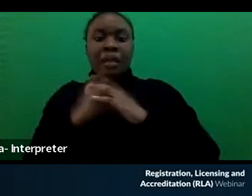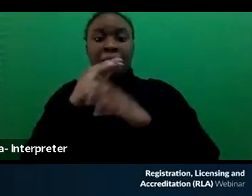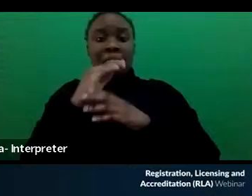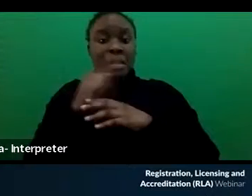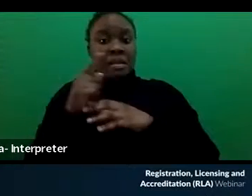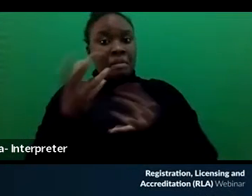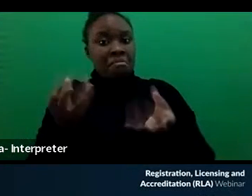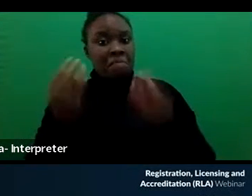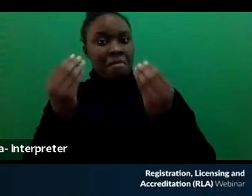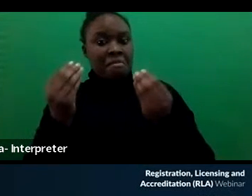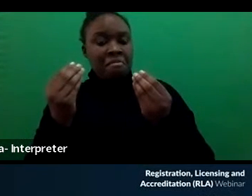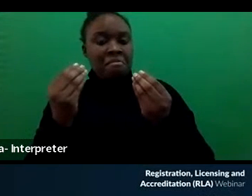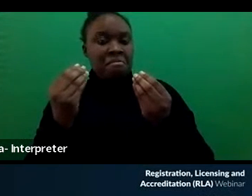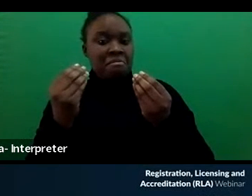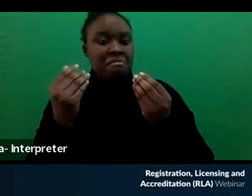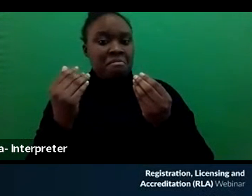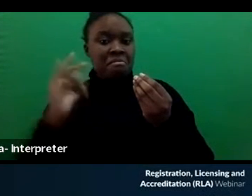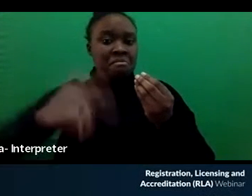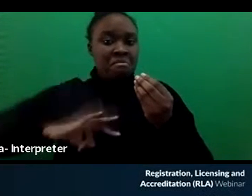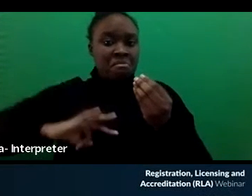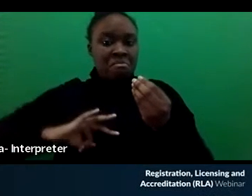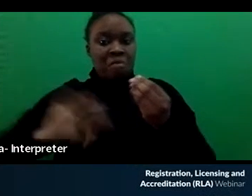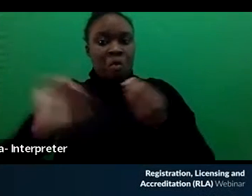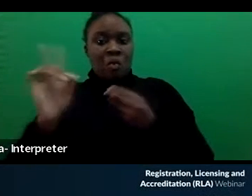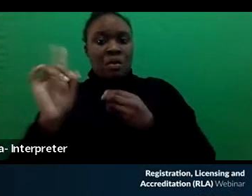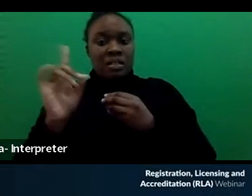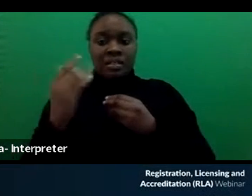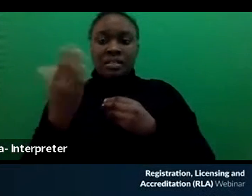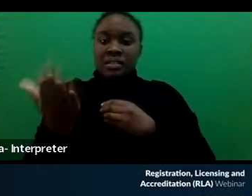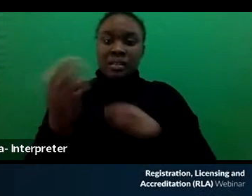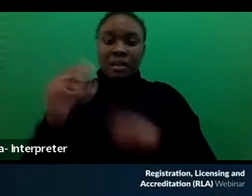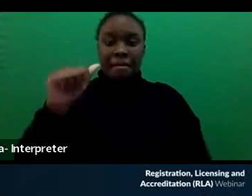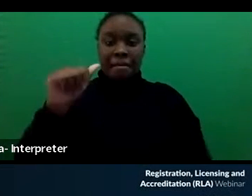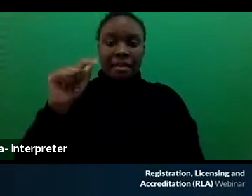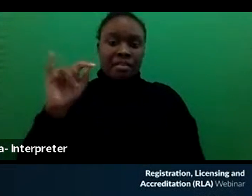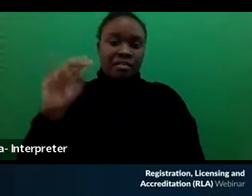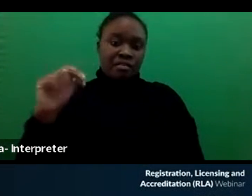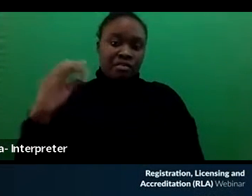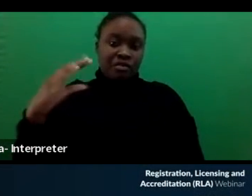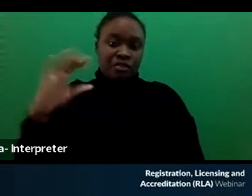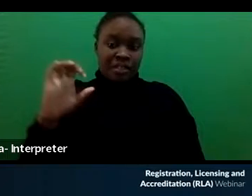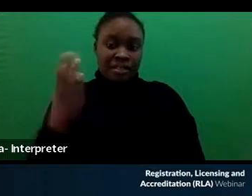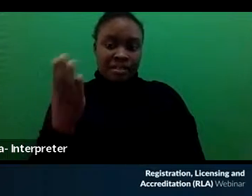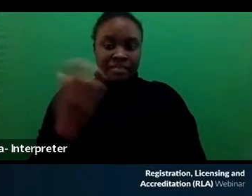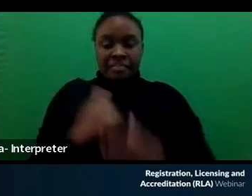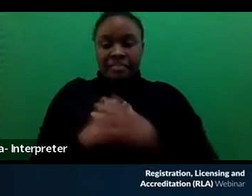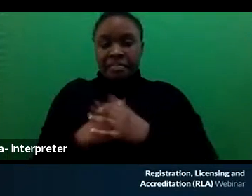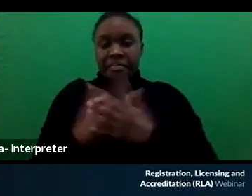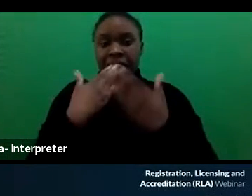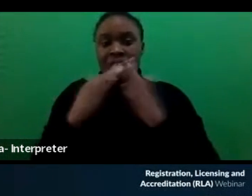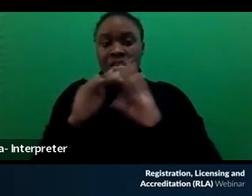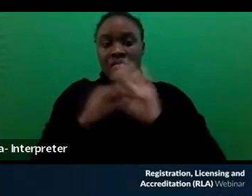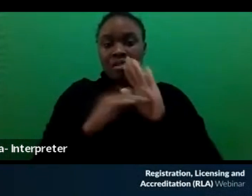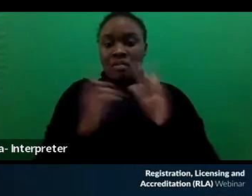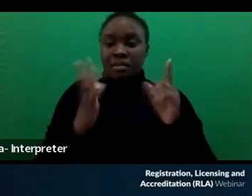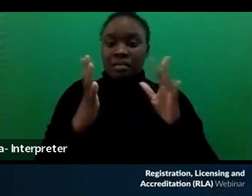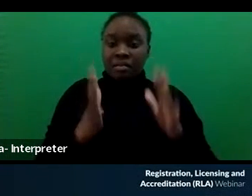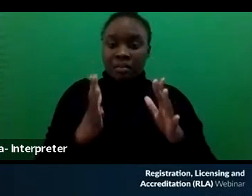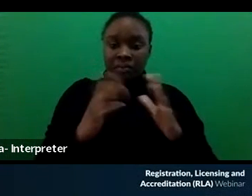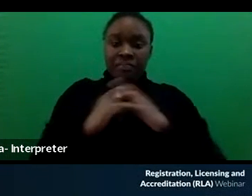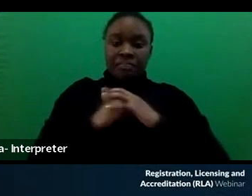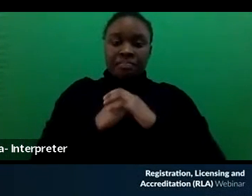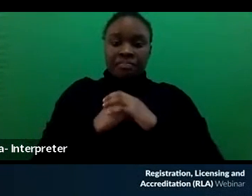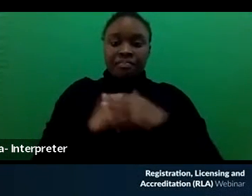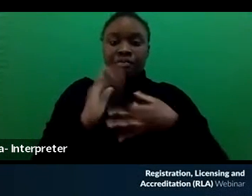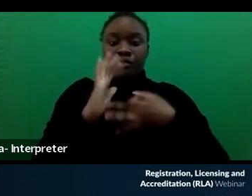our SMMEs? Patience, please take that for us. Thank you again, Program Director. So there are